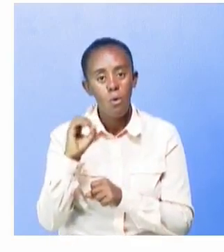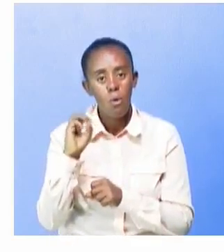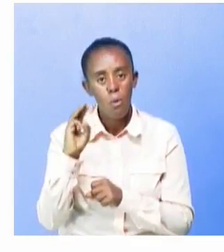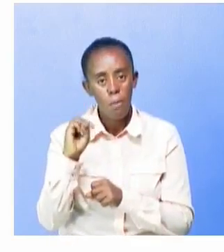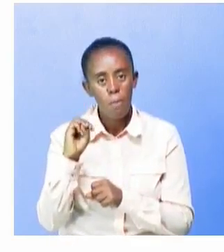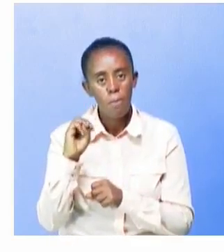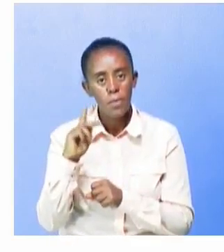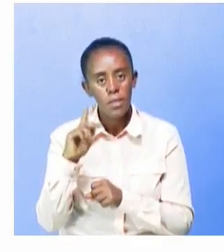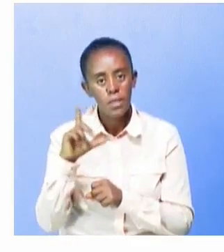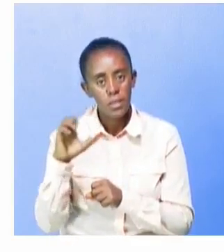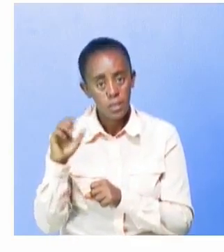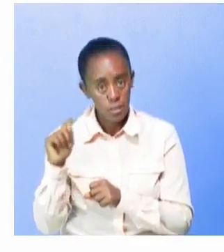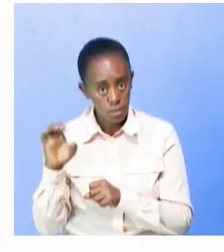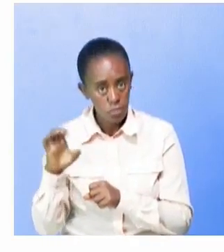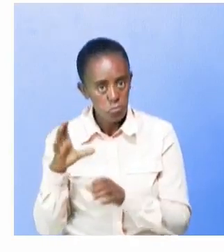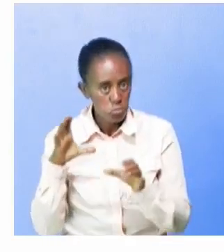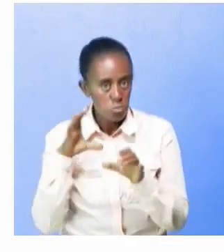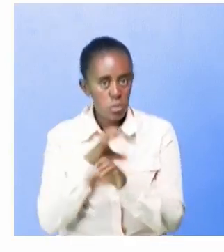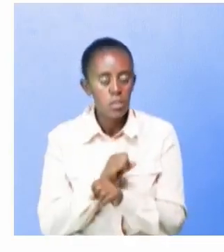before